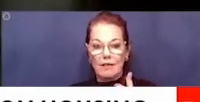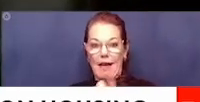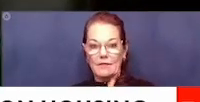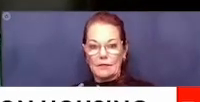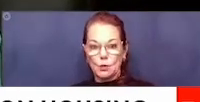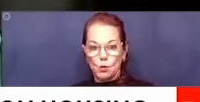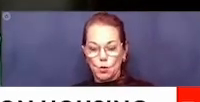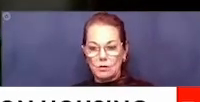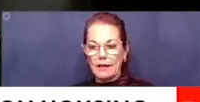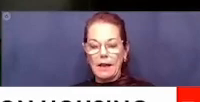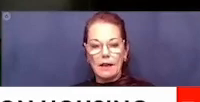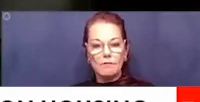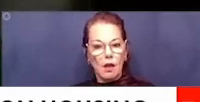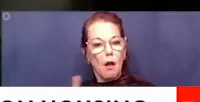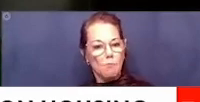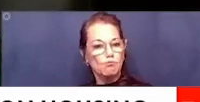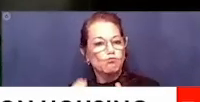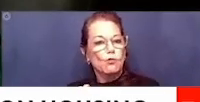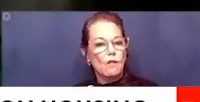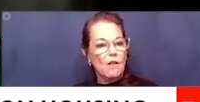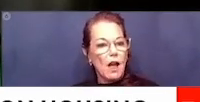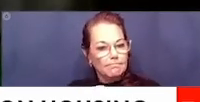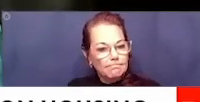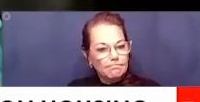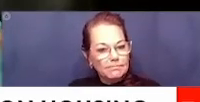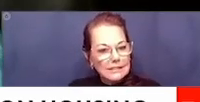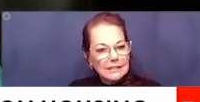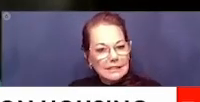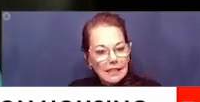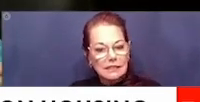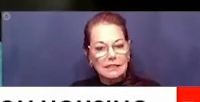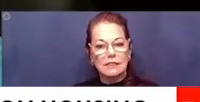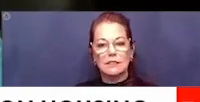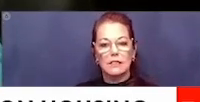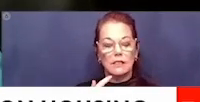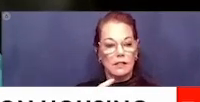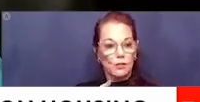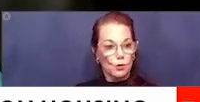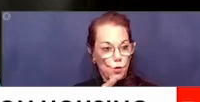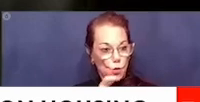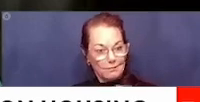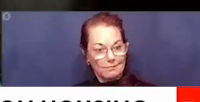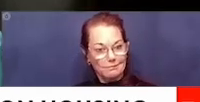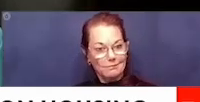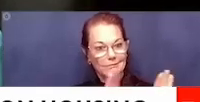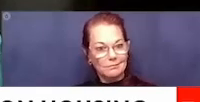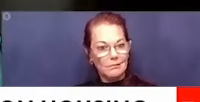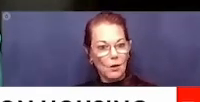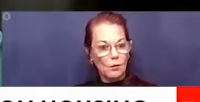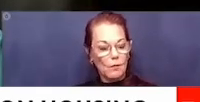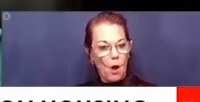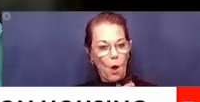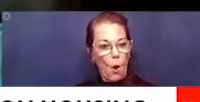modest financial incentives and practical assistance to homeowners to help them get ADUs in